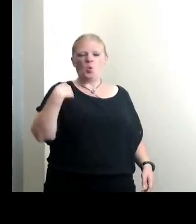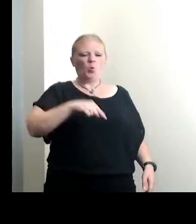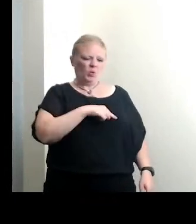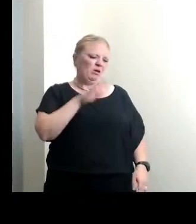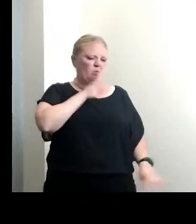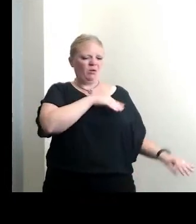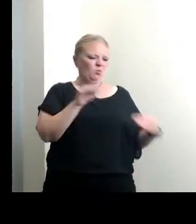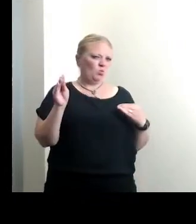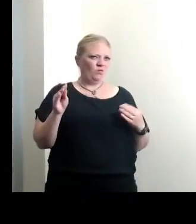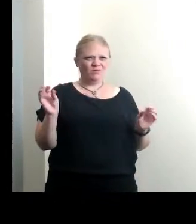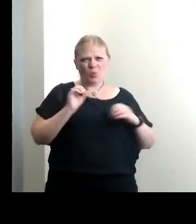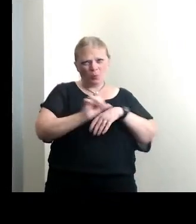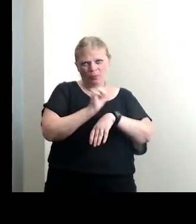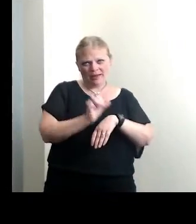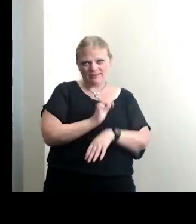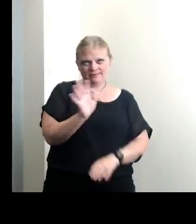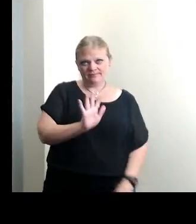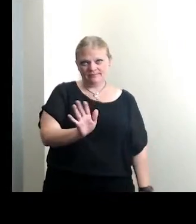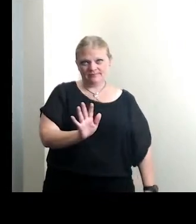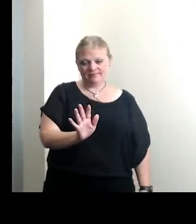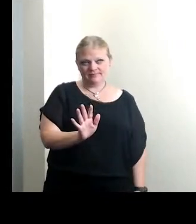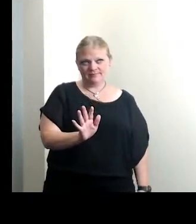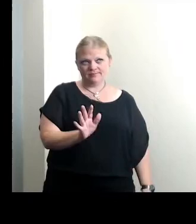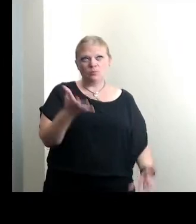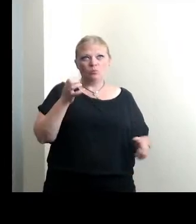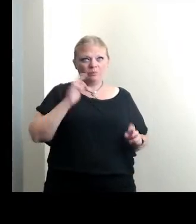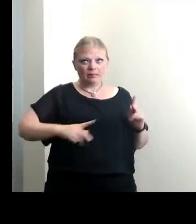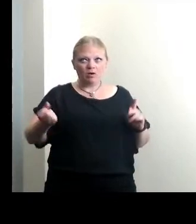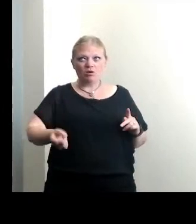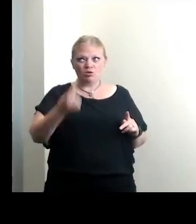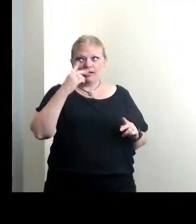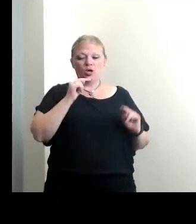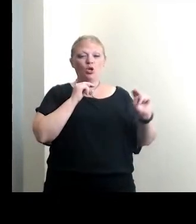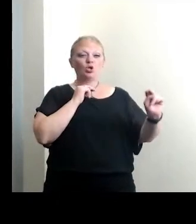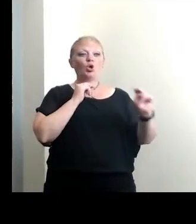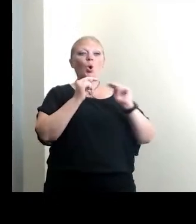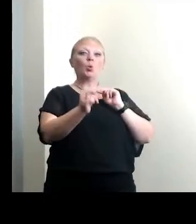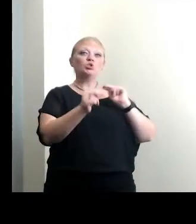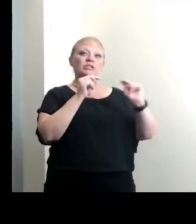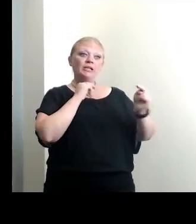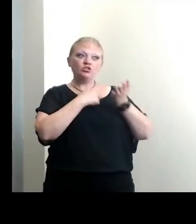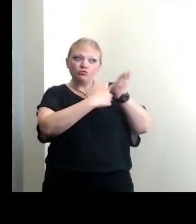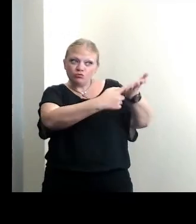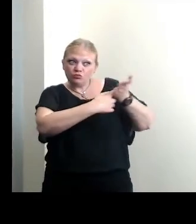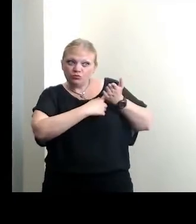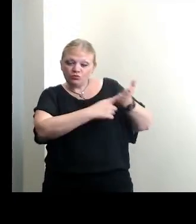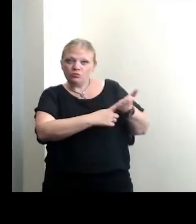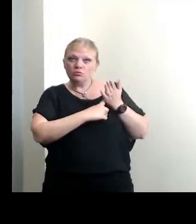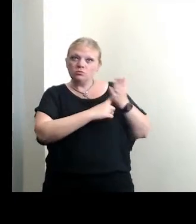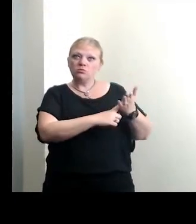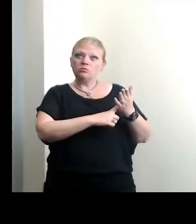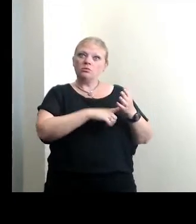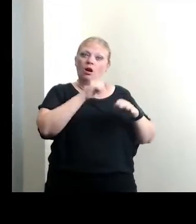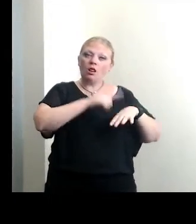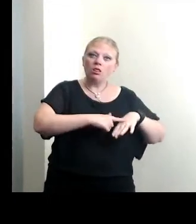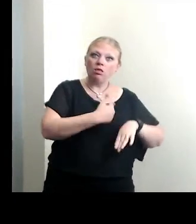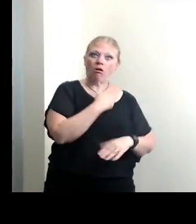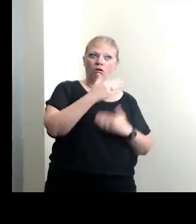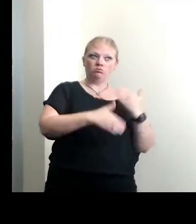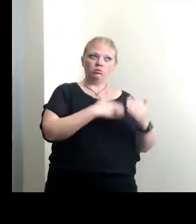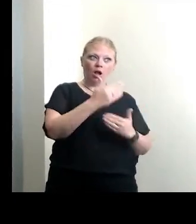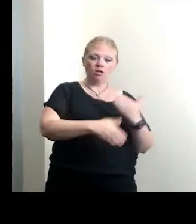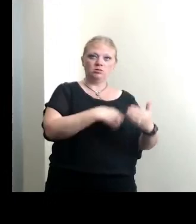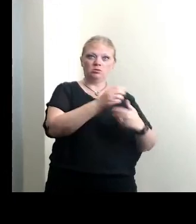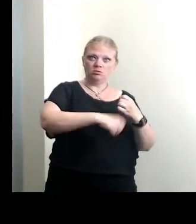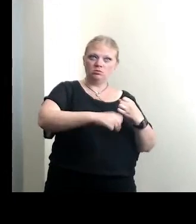moving. And I want people to understand negotiations are a long process.